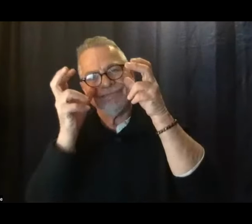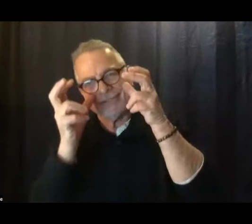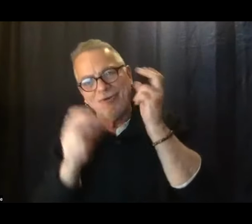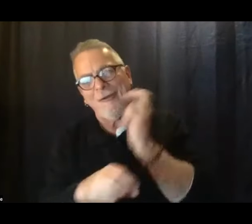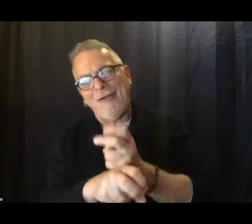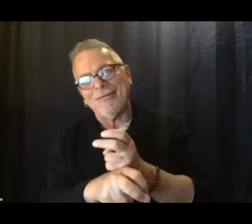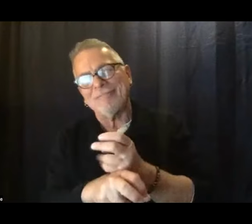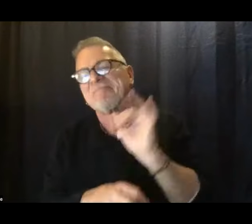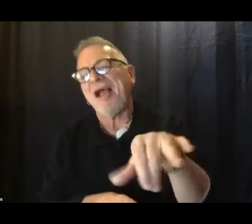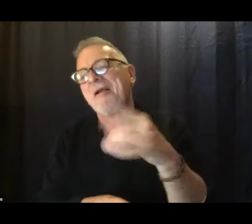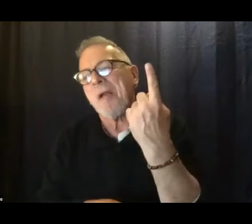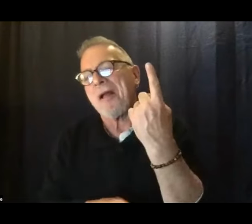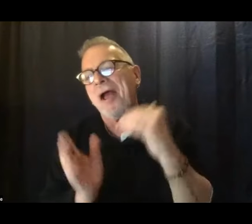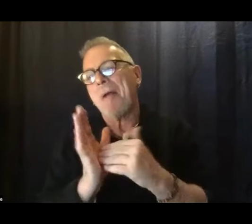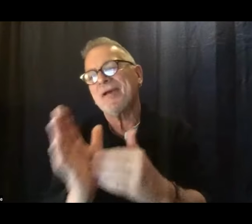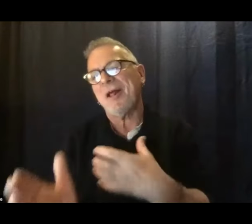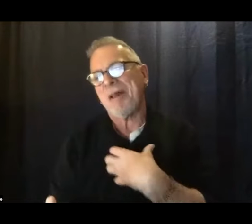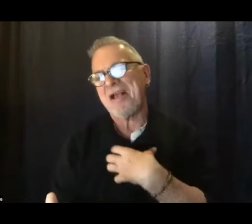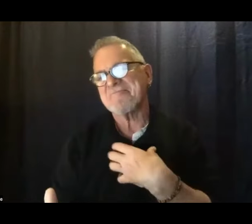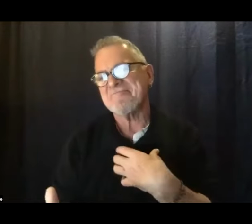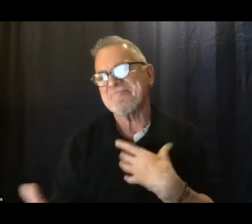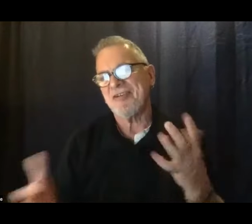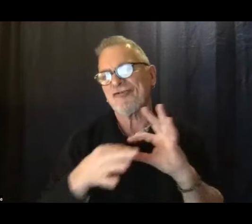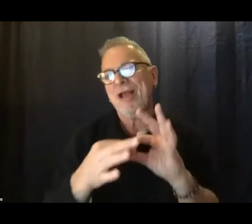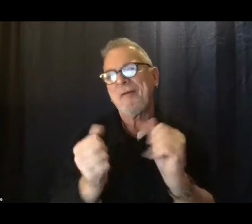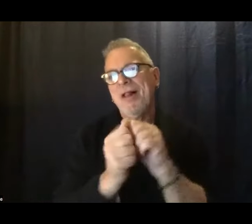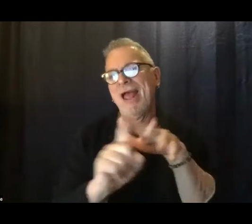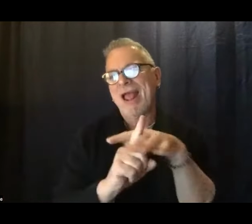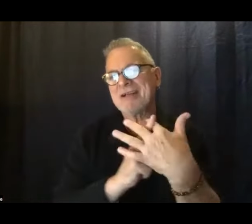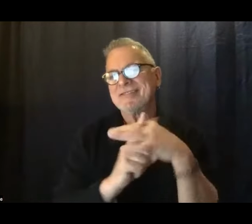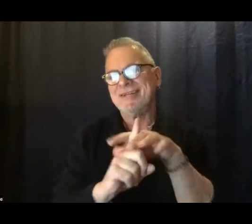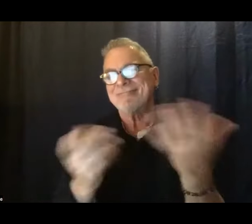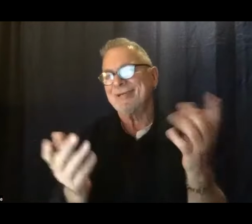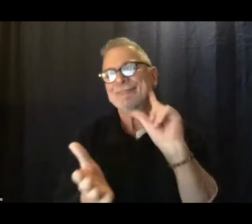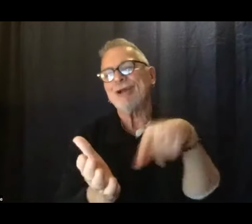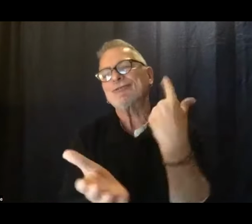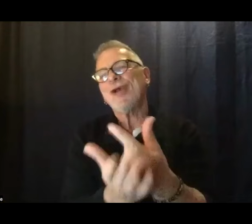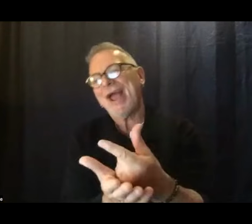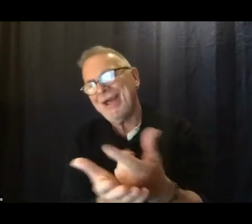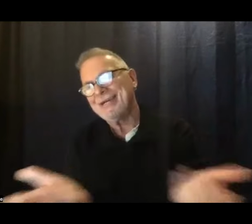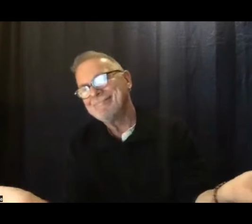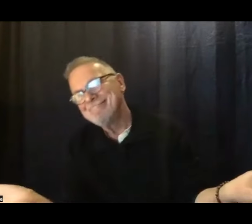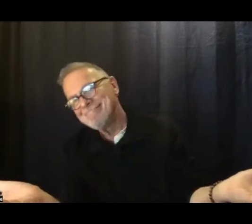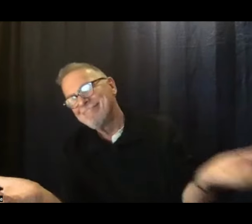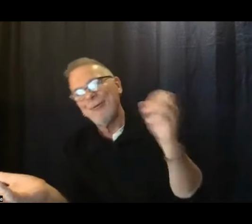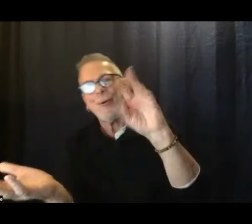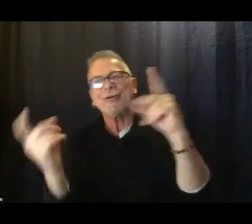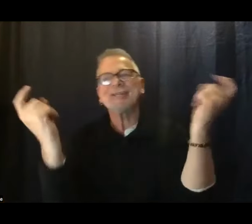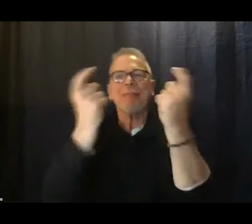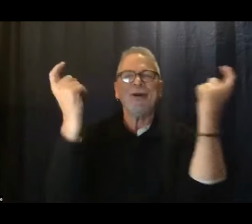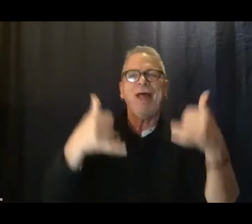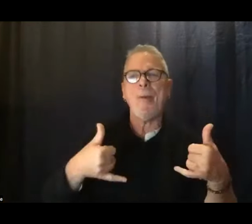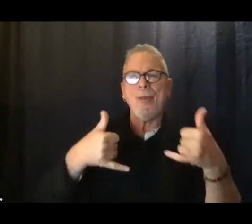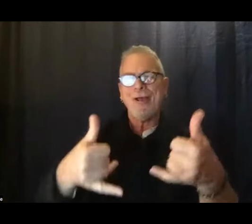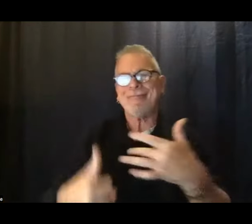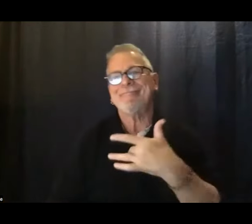it's tough to get all of those names 100%. And that is a very valid